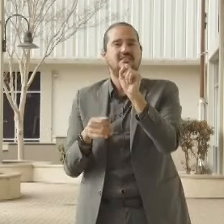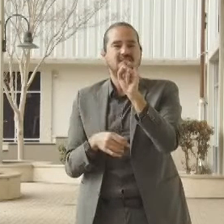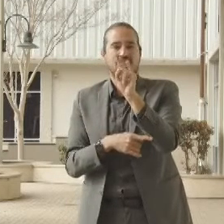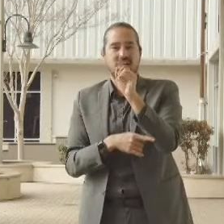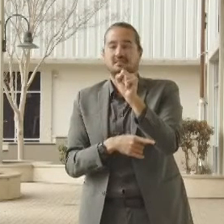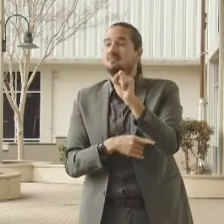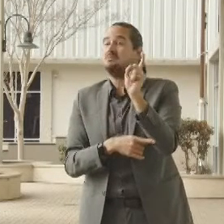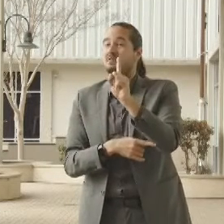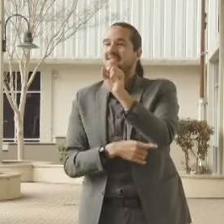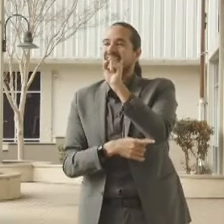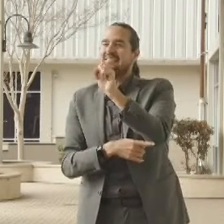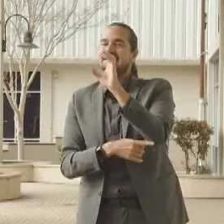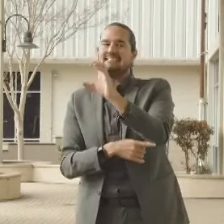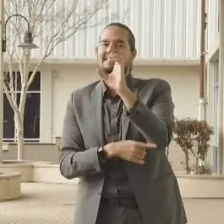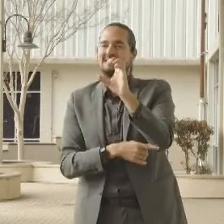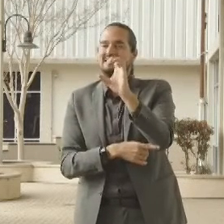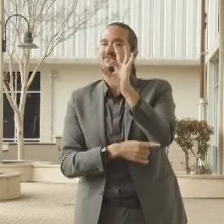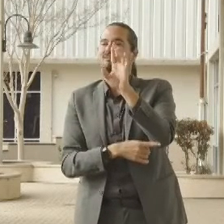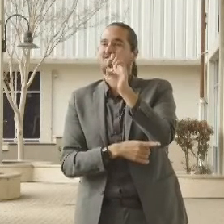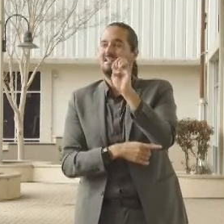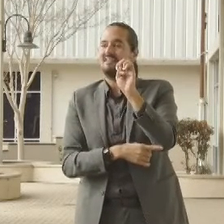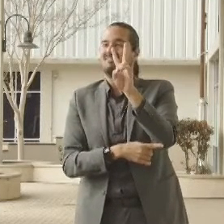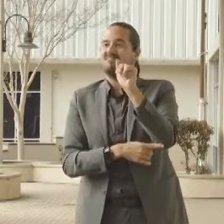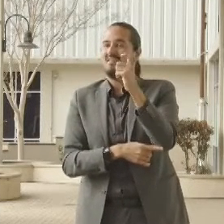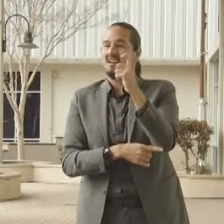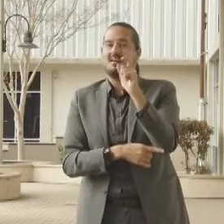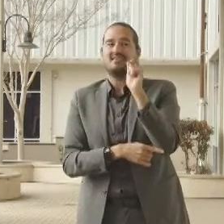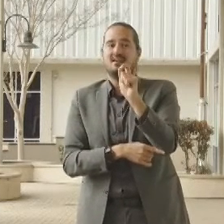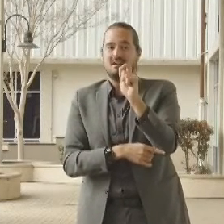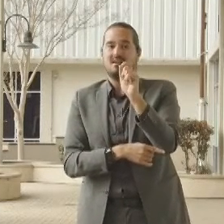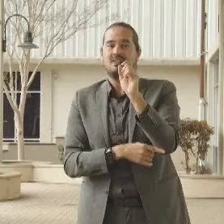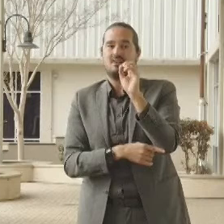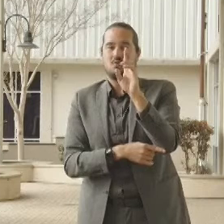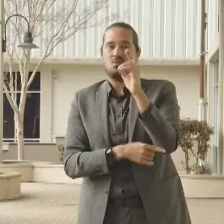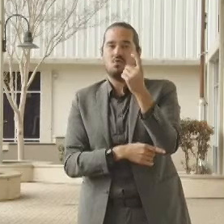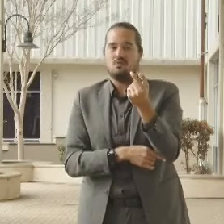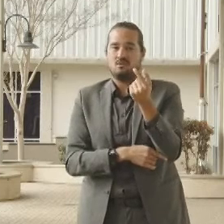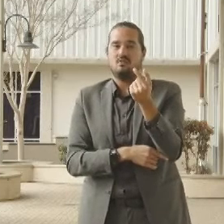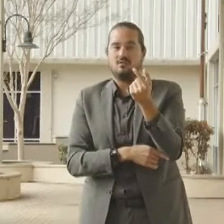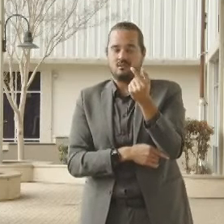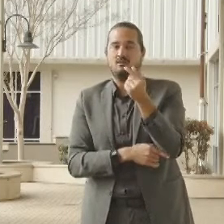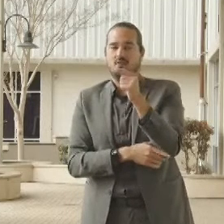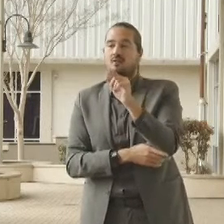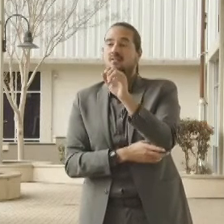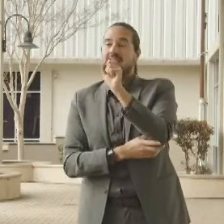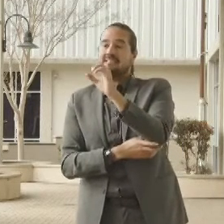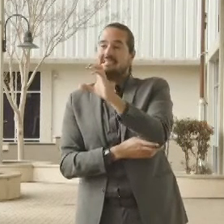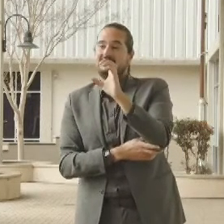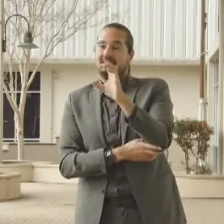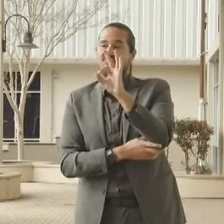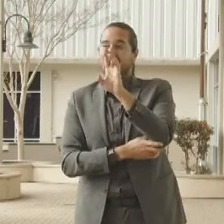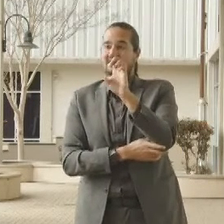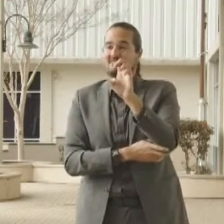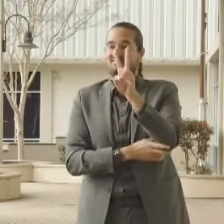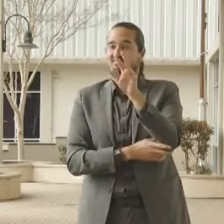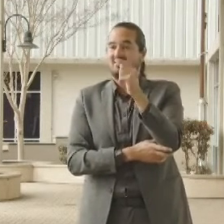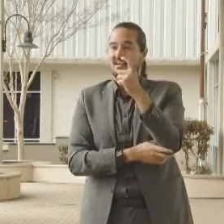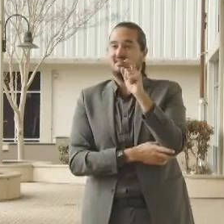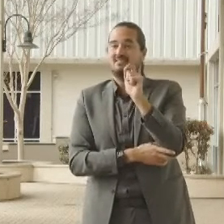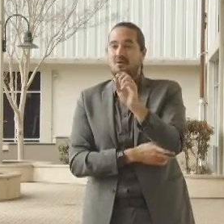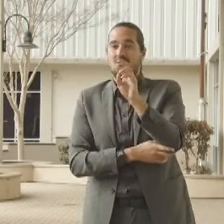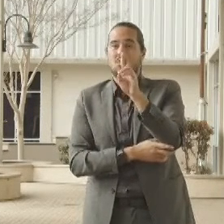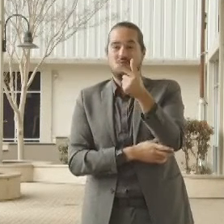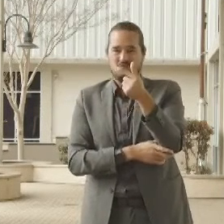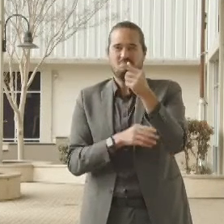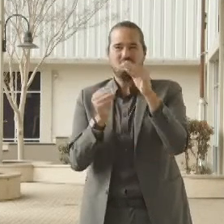scfreetest.org, and see where testing is available. The purpose, of course, of this revision to the health order is